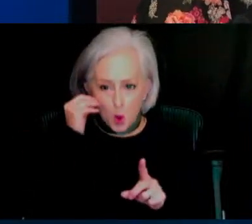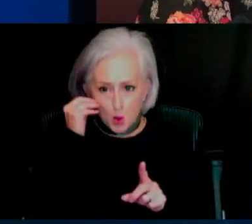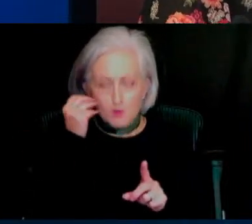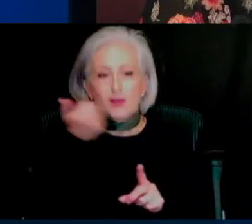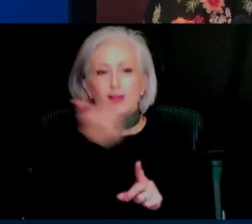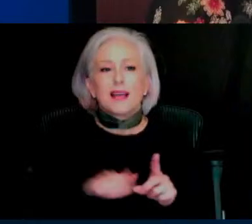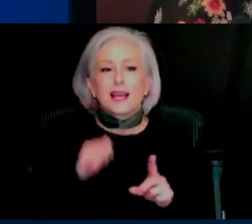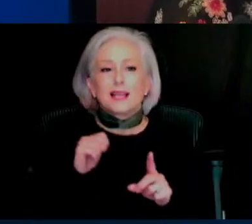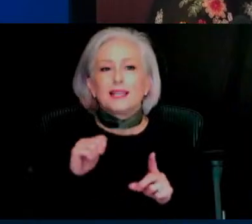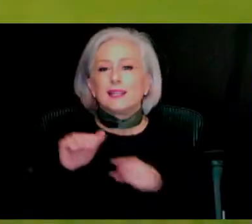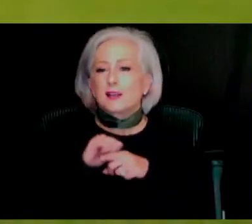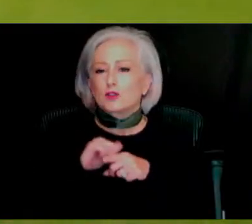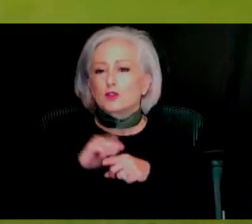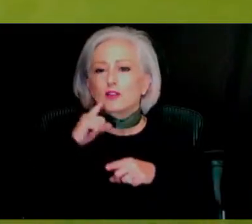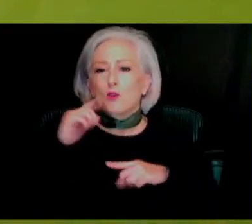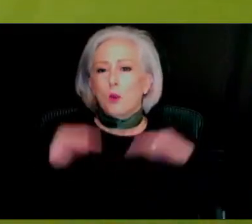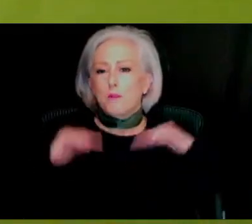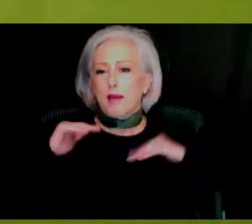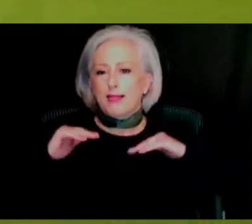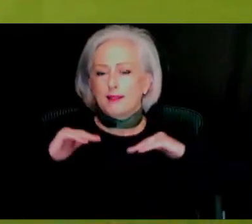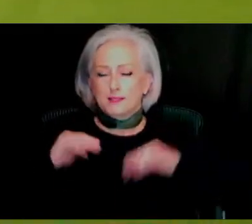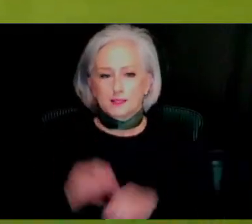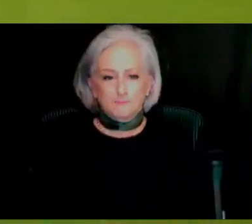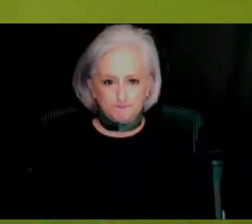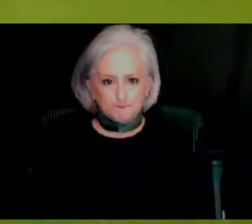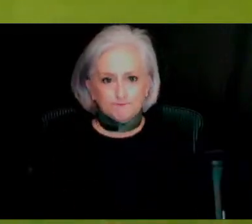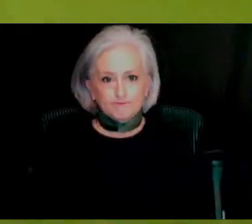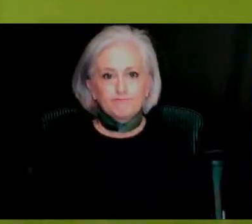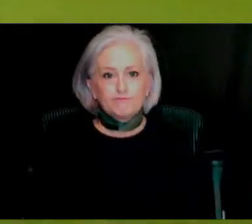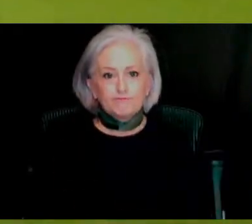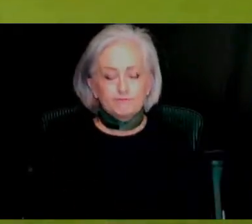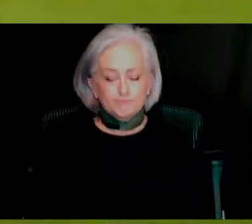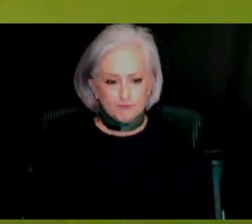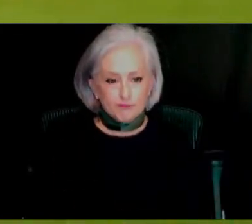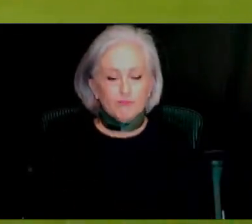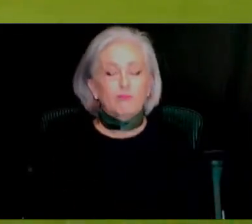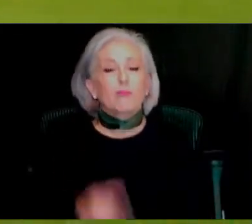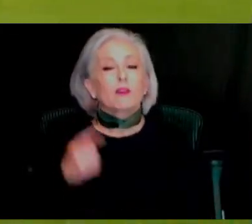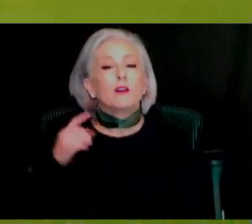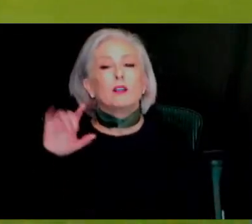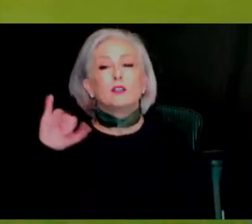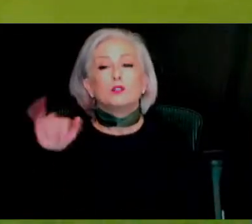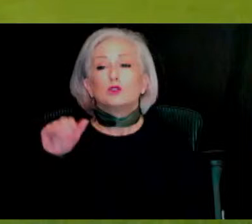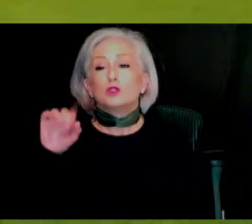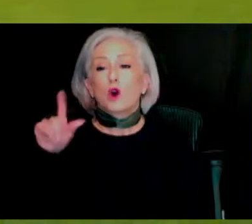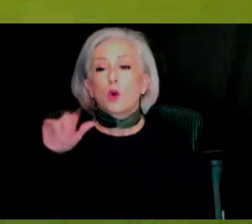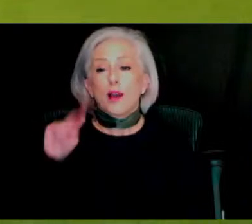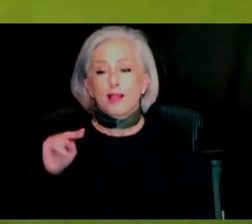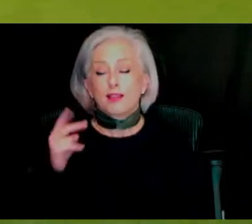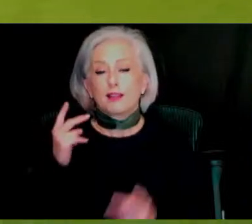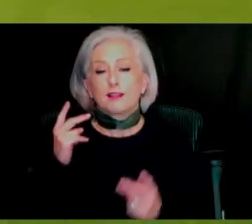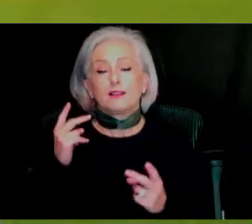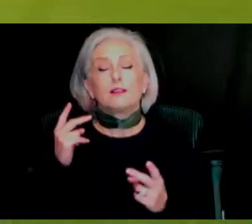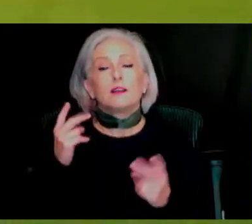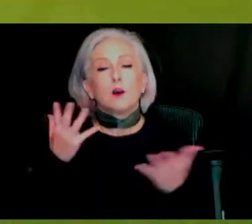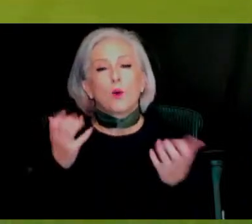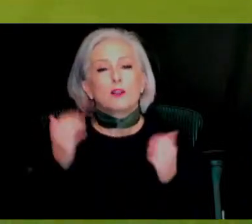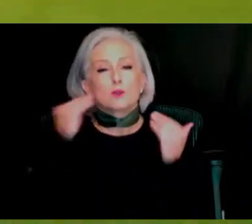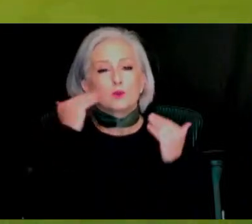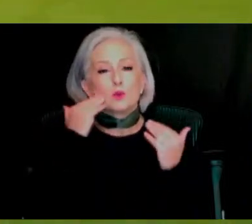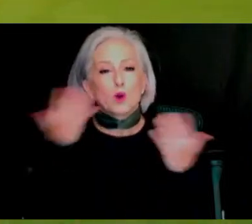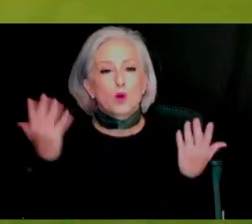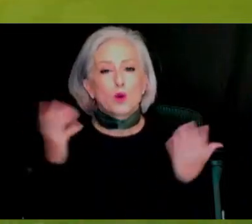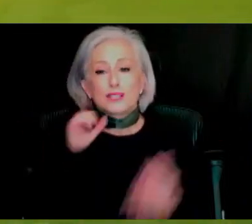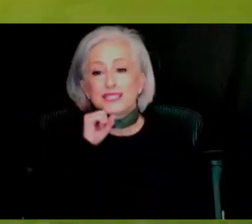balance? Joellen has a great question, one of our viewers. She wants to know what seniors can do who aren't as mobile